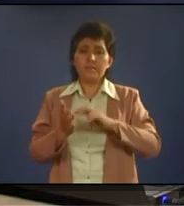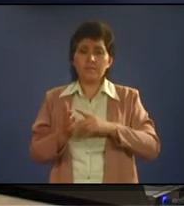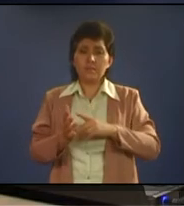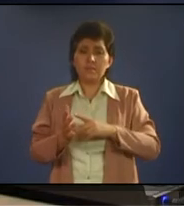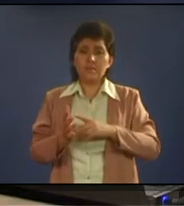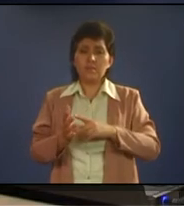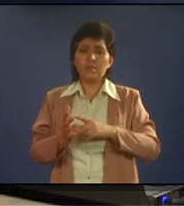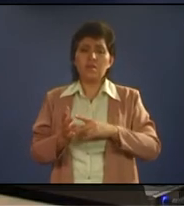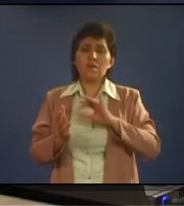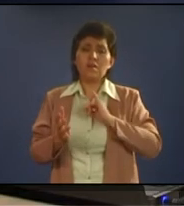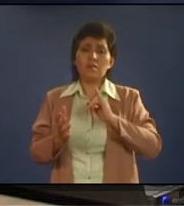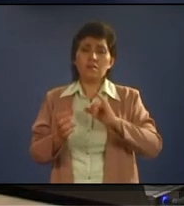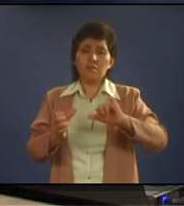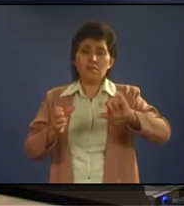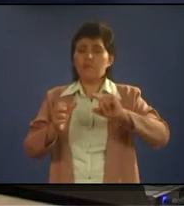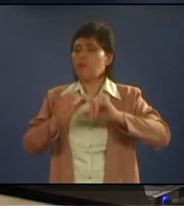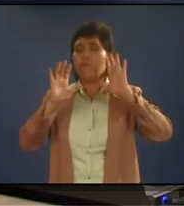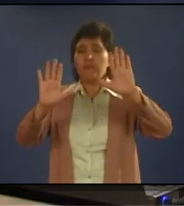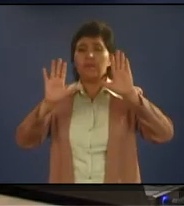the fantastic